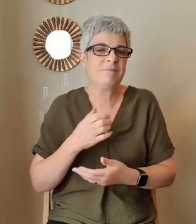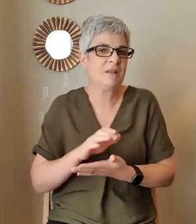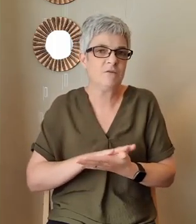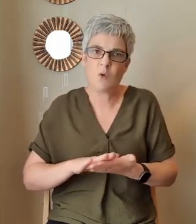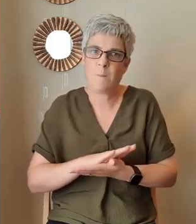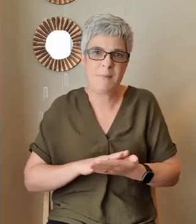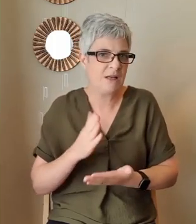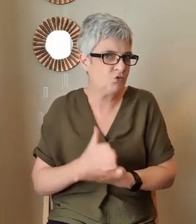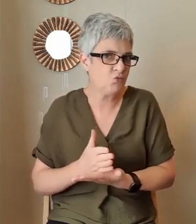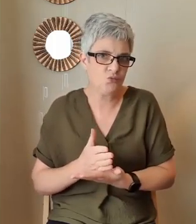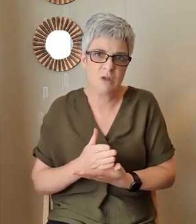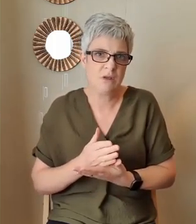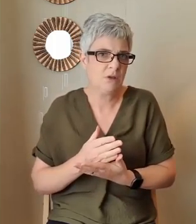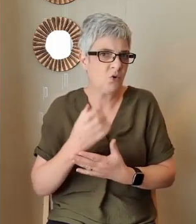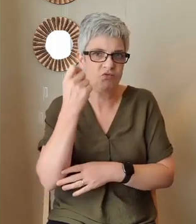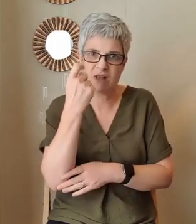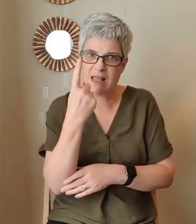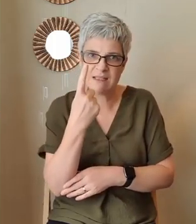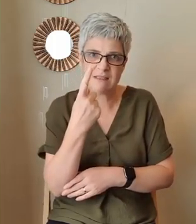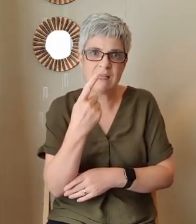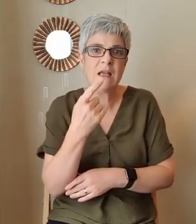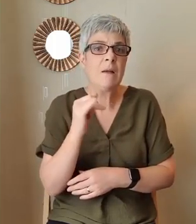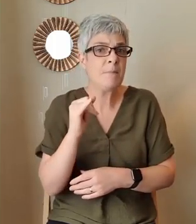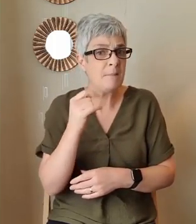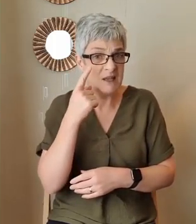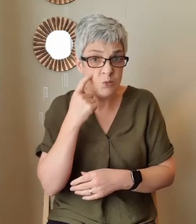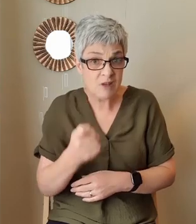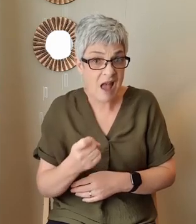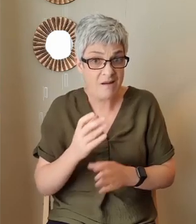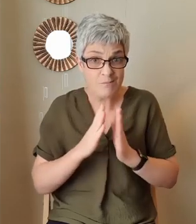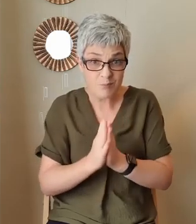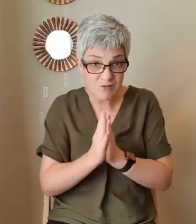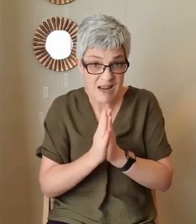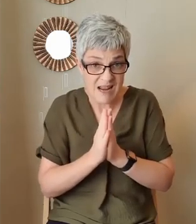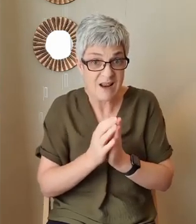Maybe you can say the right words, know how to put a prayer together,